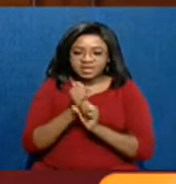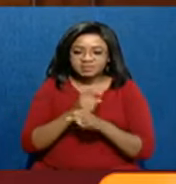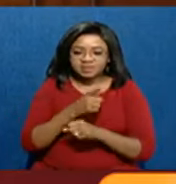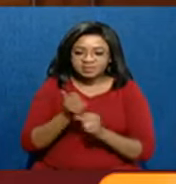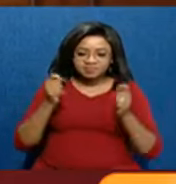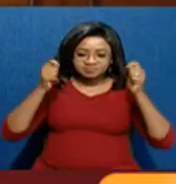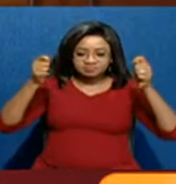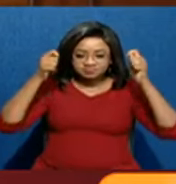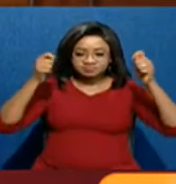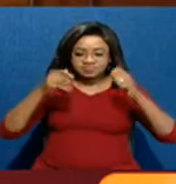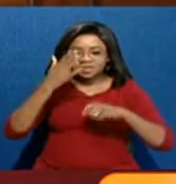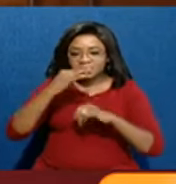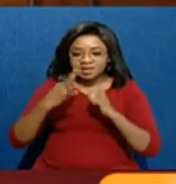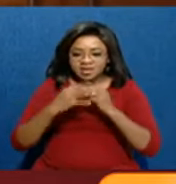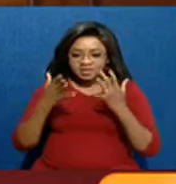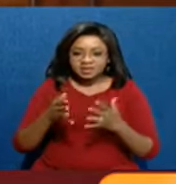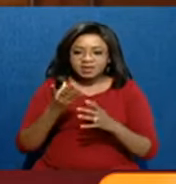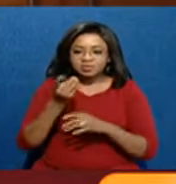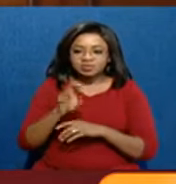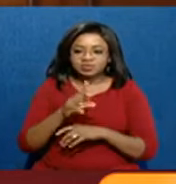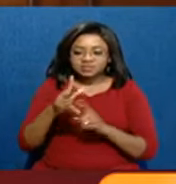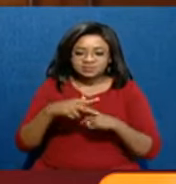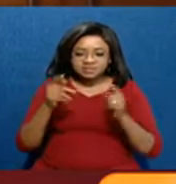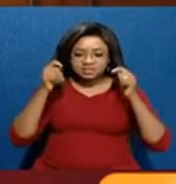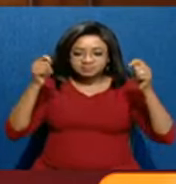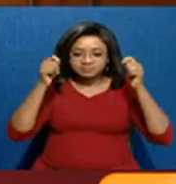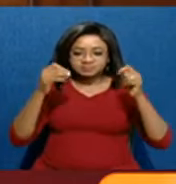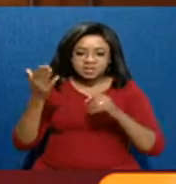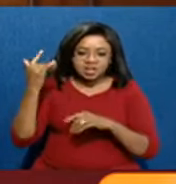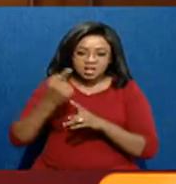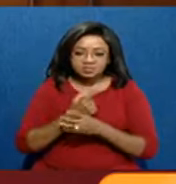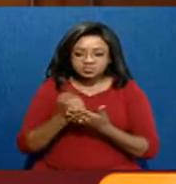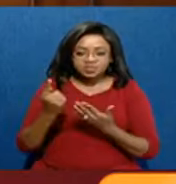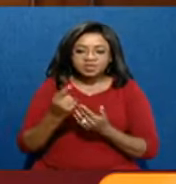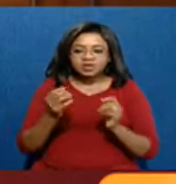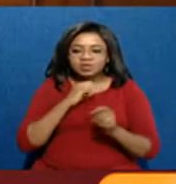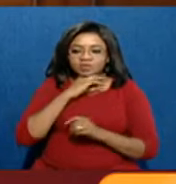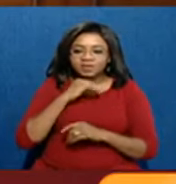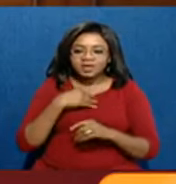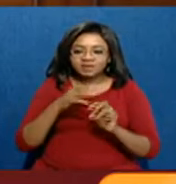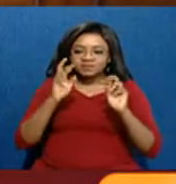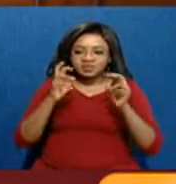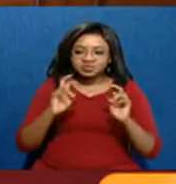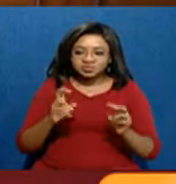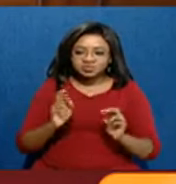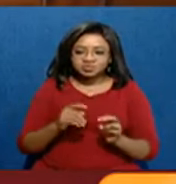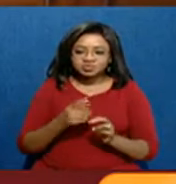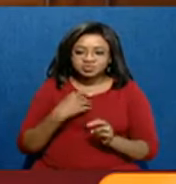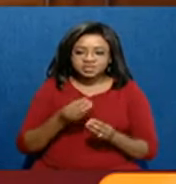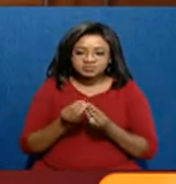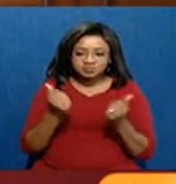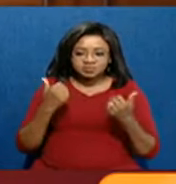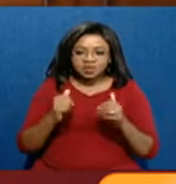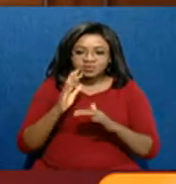day today. The doctors began their strike last week, complaining of a raft of issues that they say have remained unaddressed from